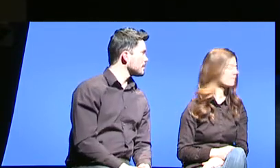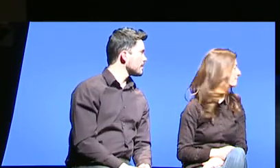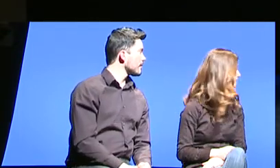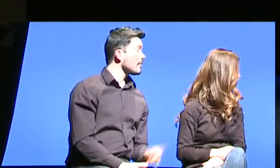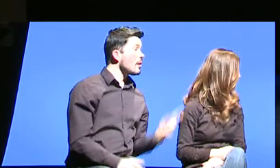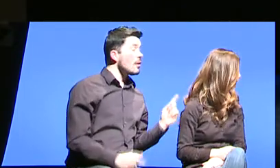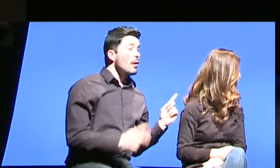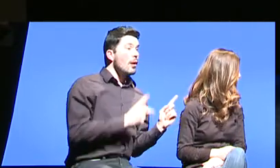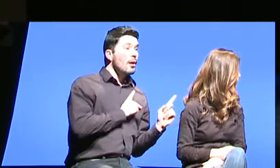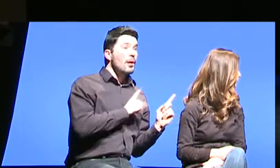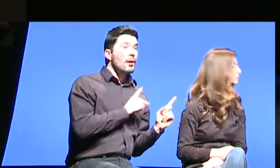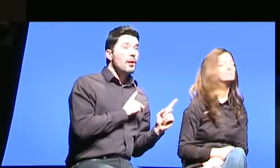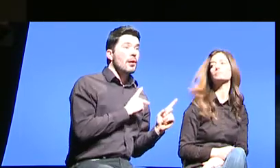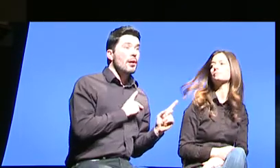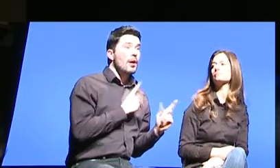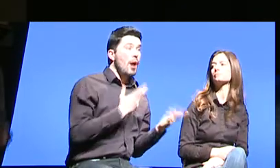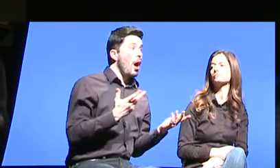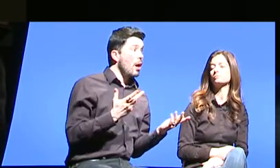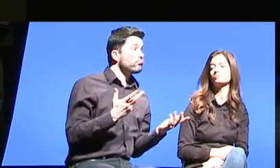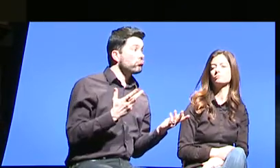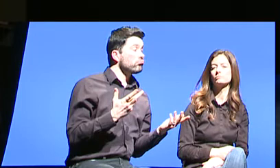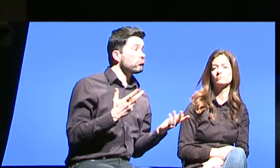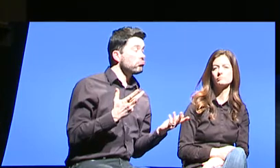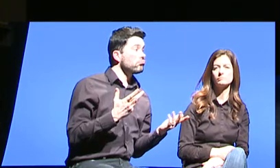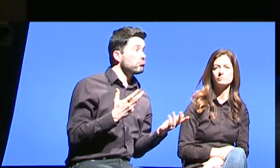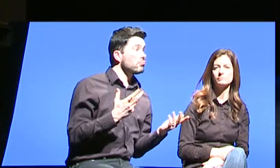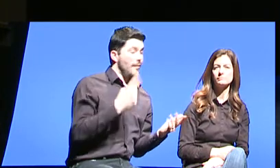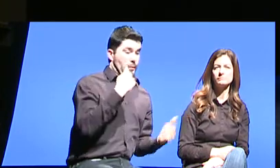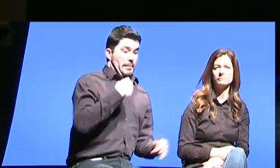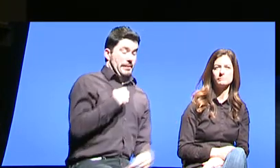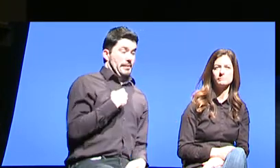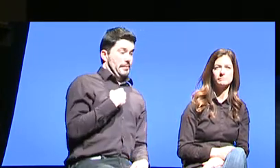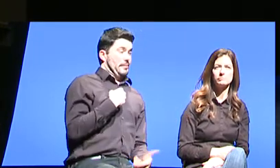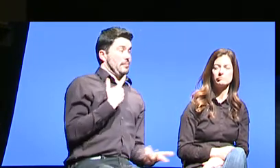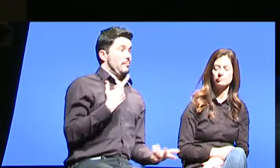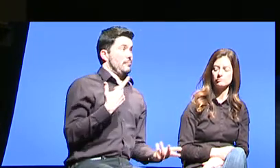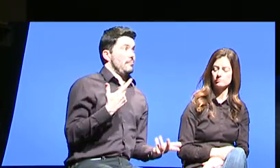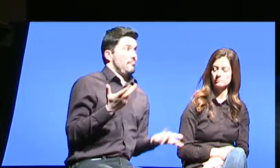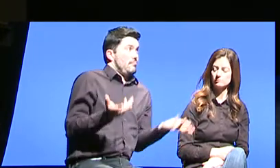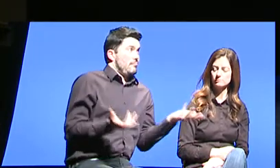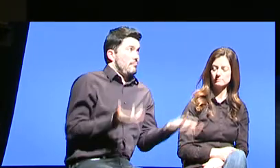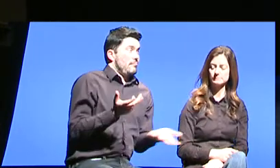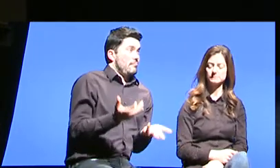After you. Oh yeah, I mean, I think for me anyway, it was just for the fact of having